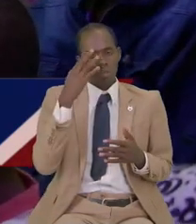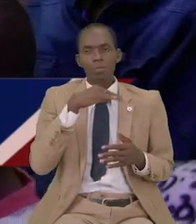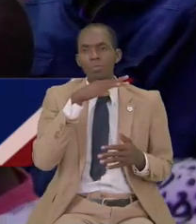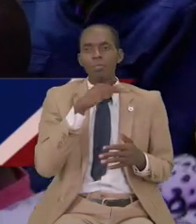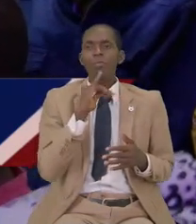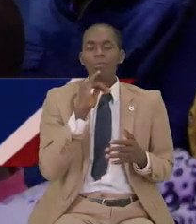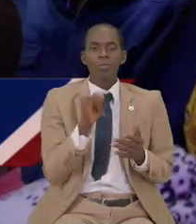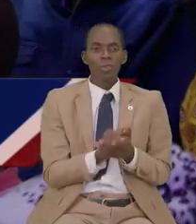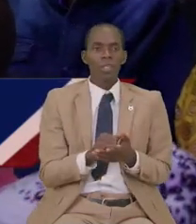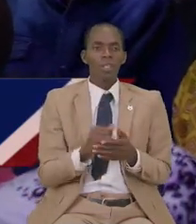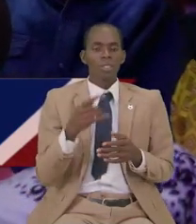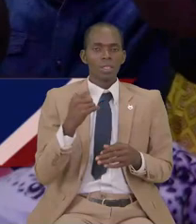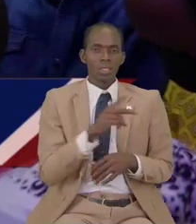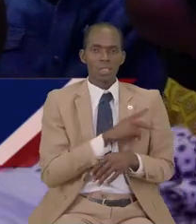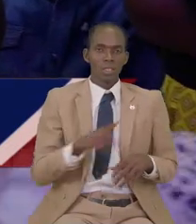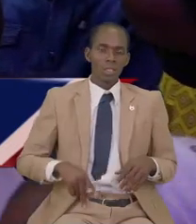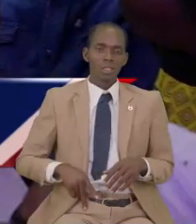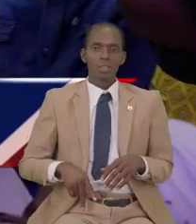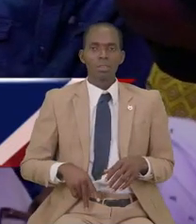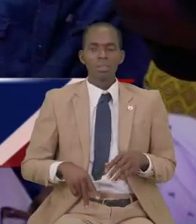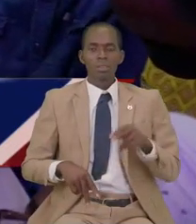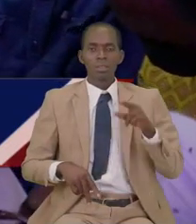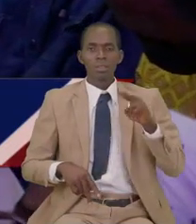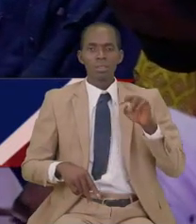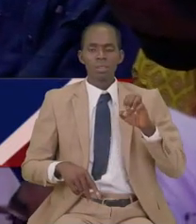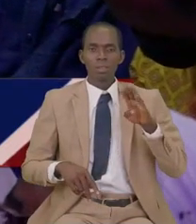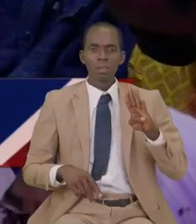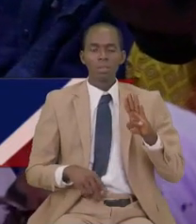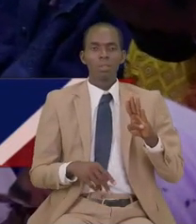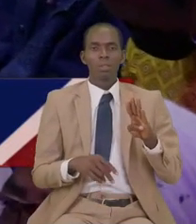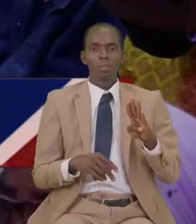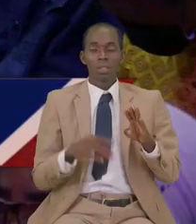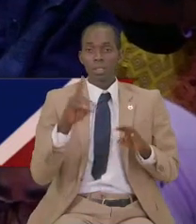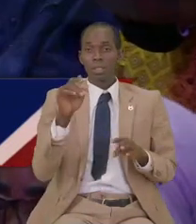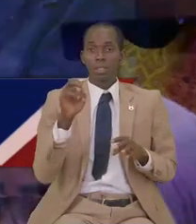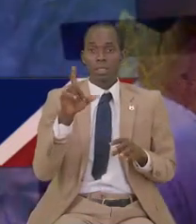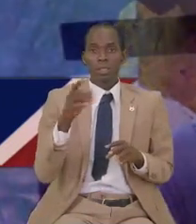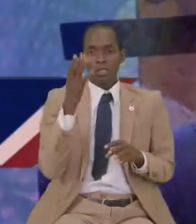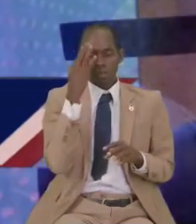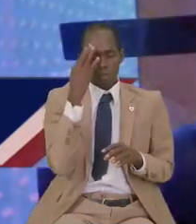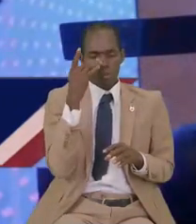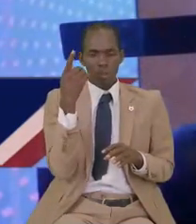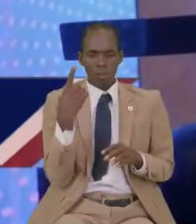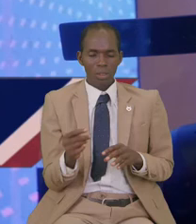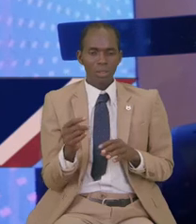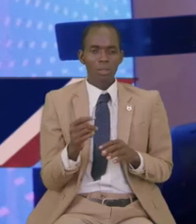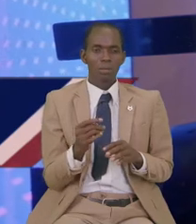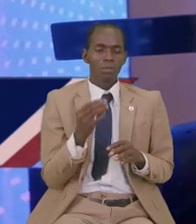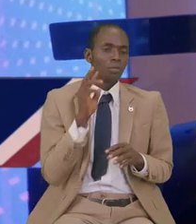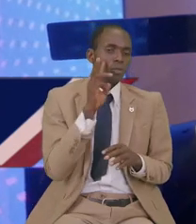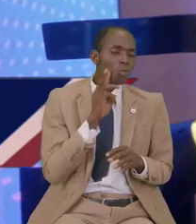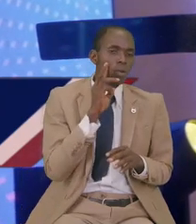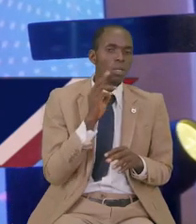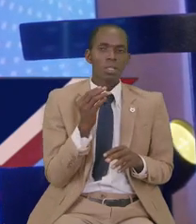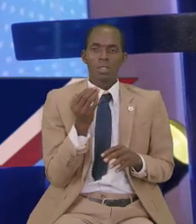Nebuchadnezzar acknowledged the wine, acknowledged the meat, acknowledged the idol. And so those people who are taking it,